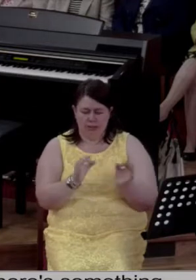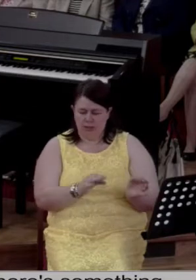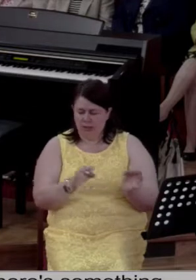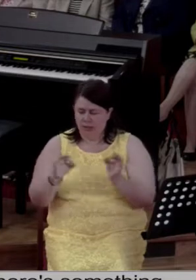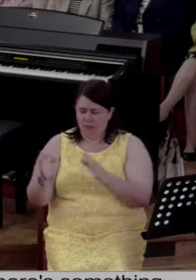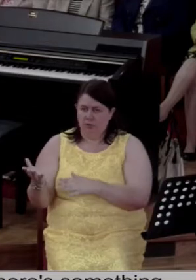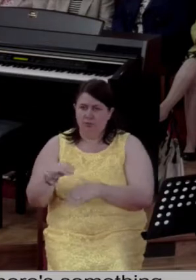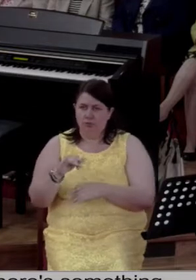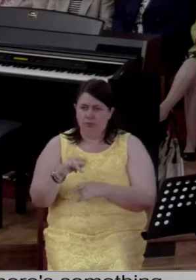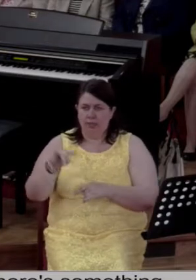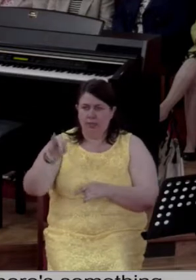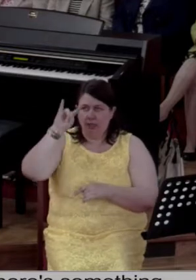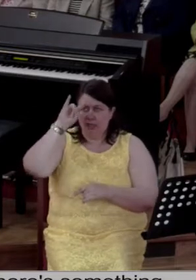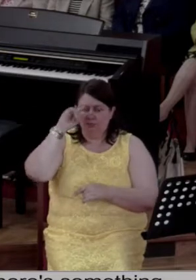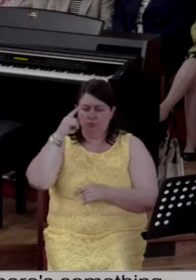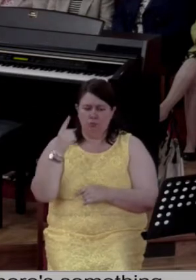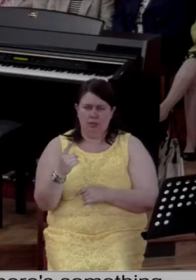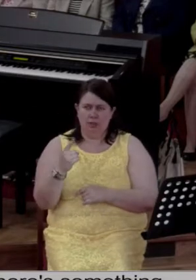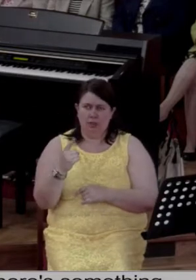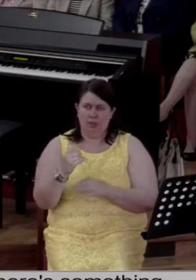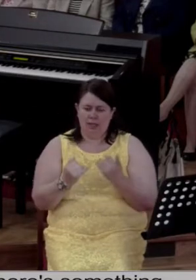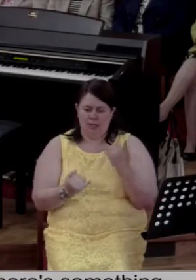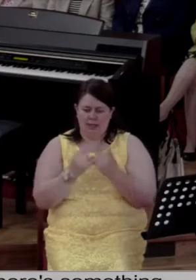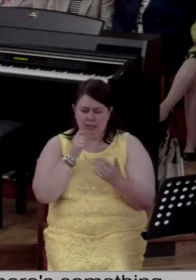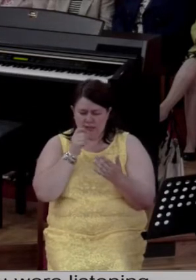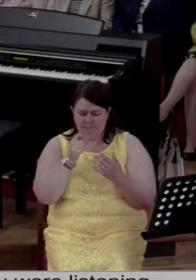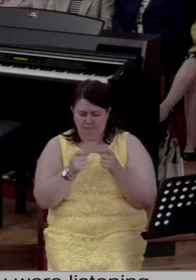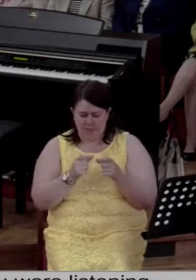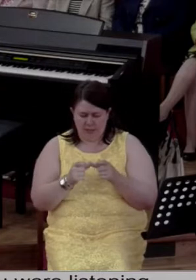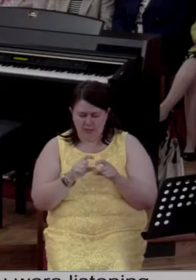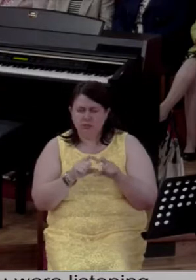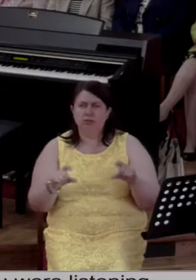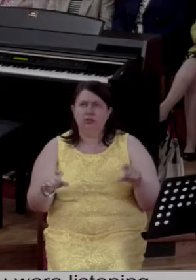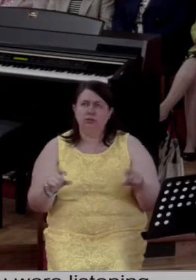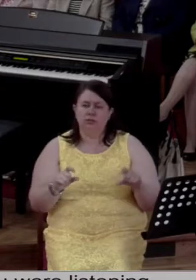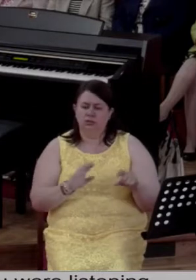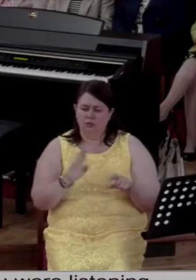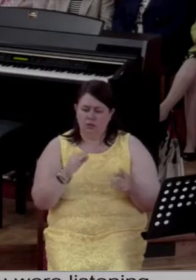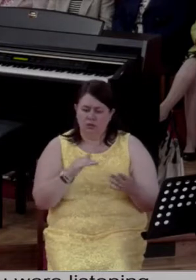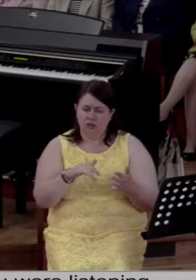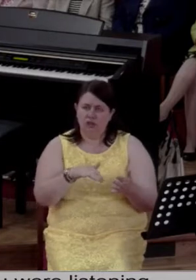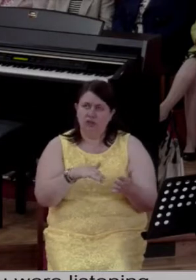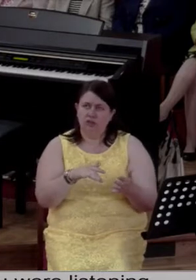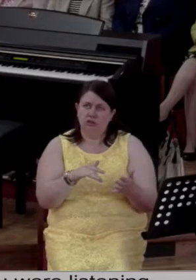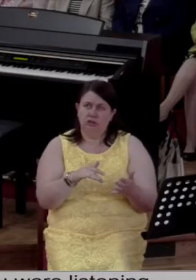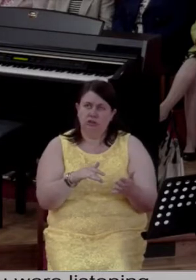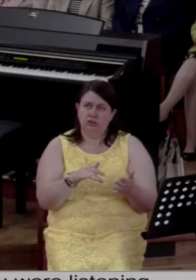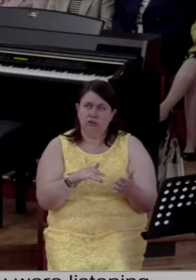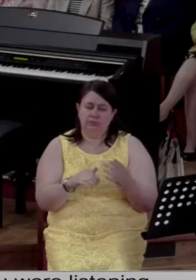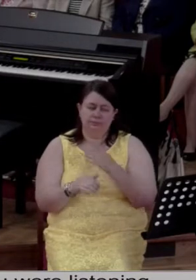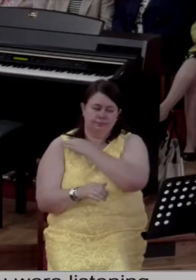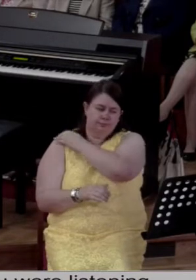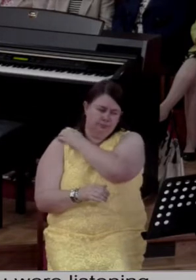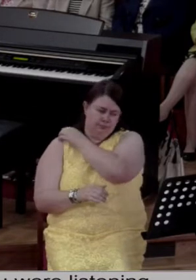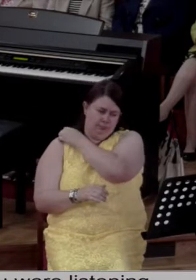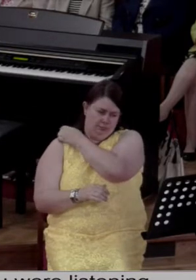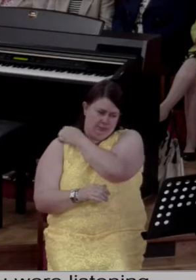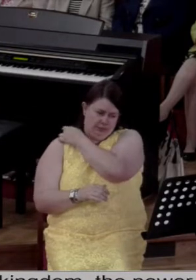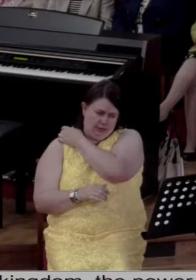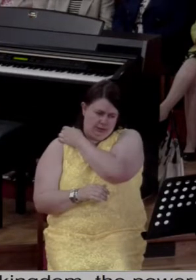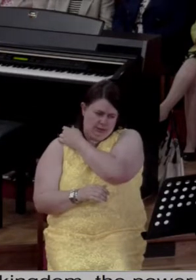phrase. It's excluded from the oldest scraps of manuscript that we have of